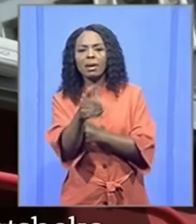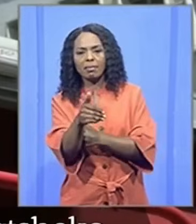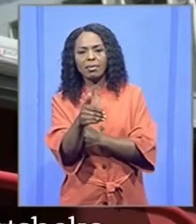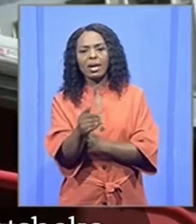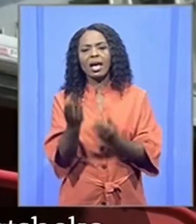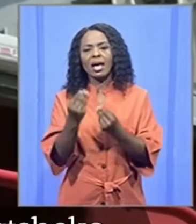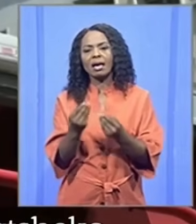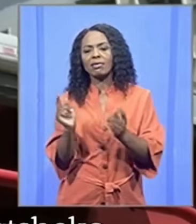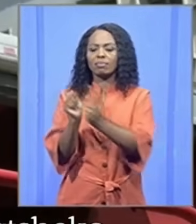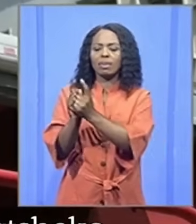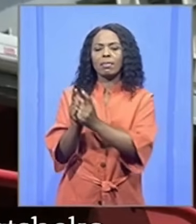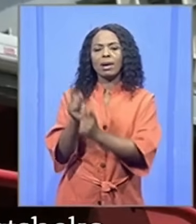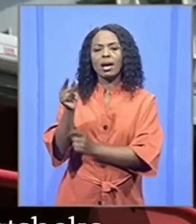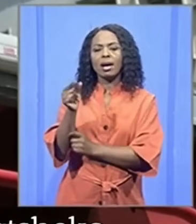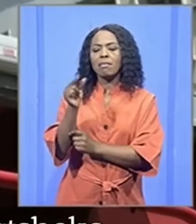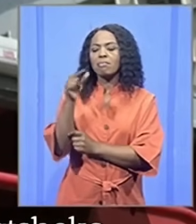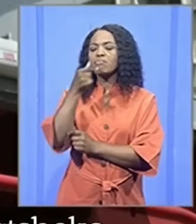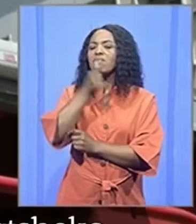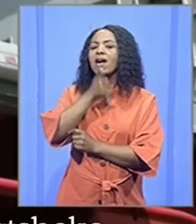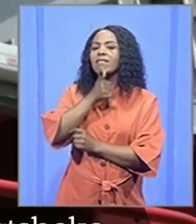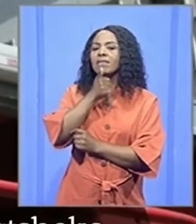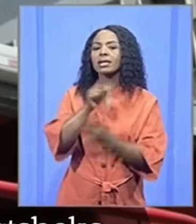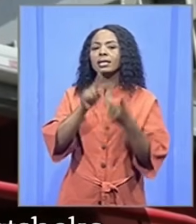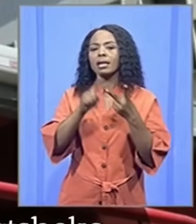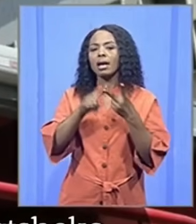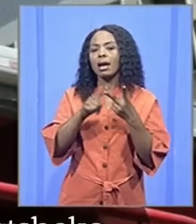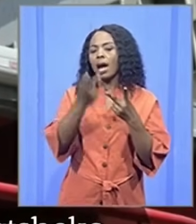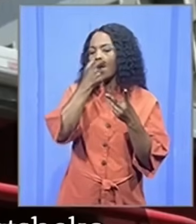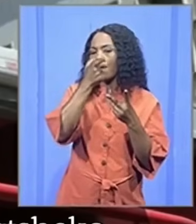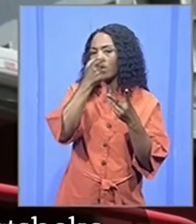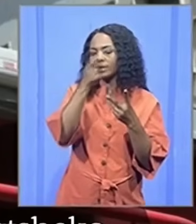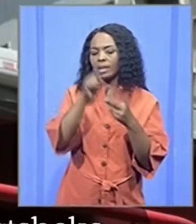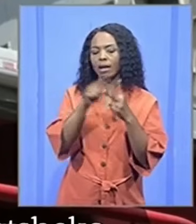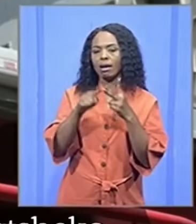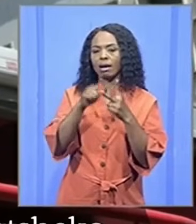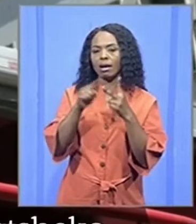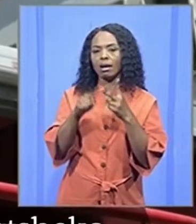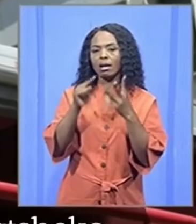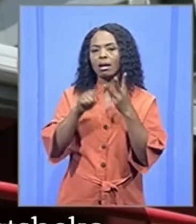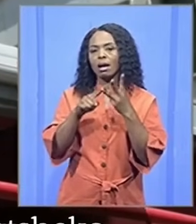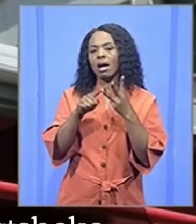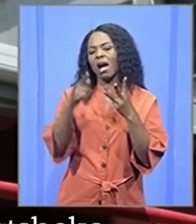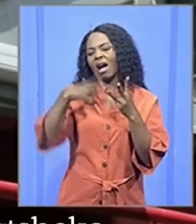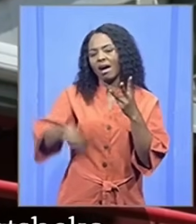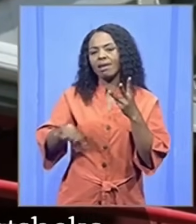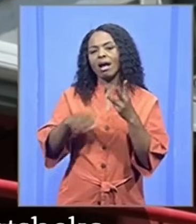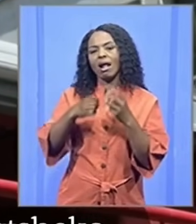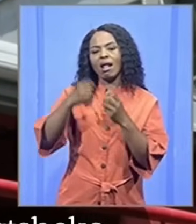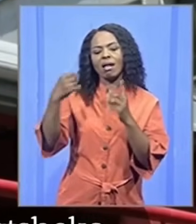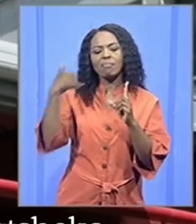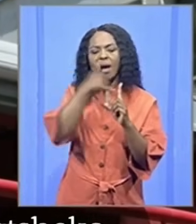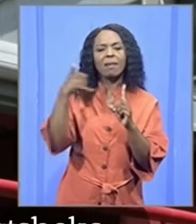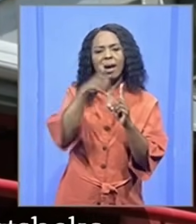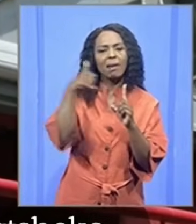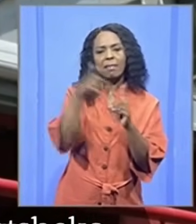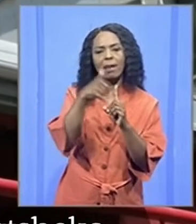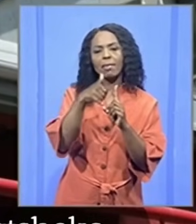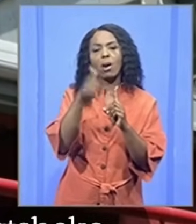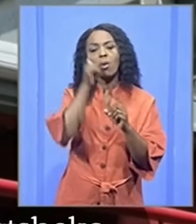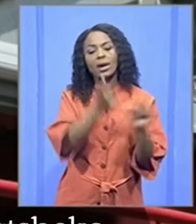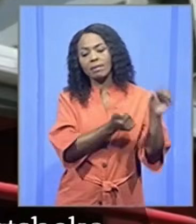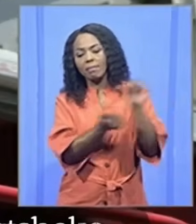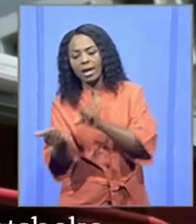Pravin Gordon's call, and receive Ramaphosa's call, and receive Batoi's call. When she comes back to give a